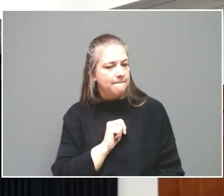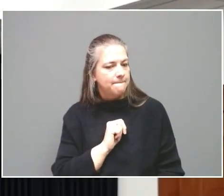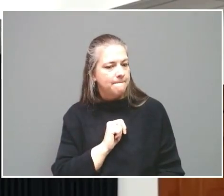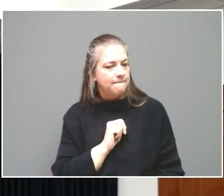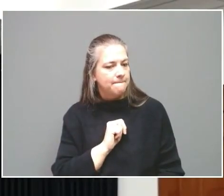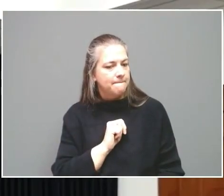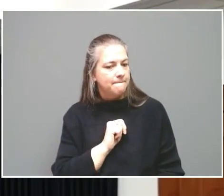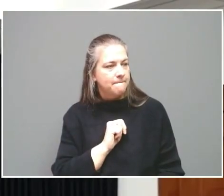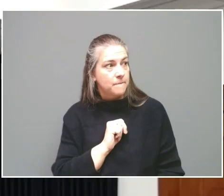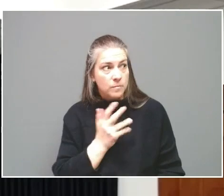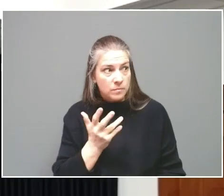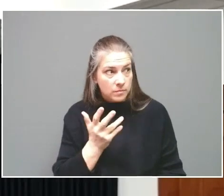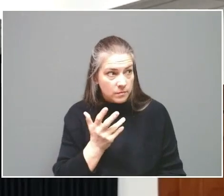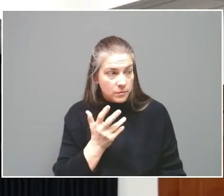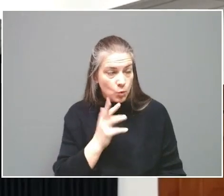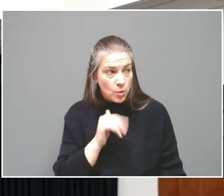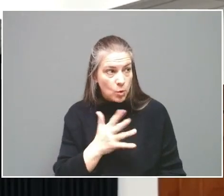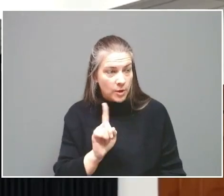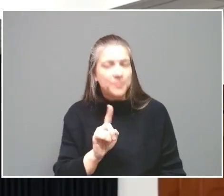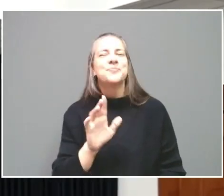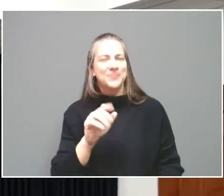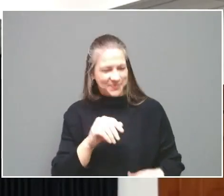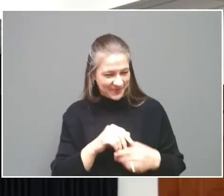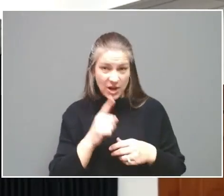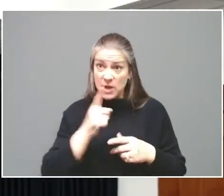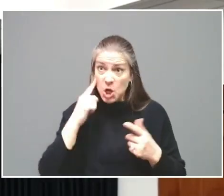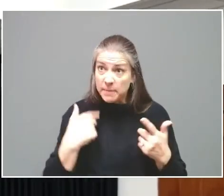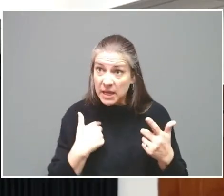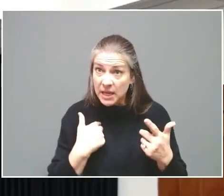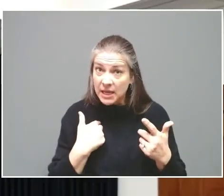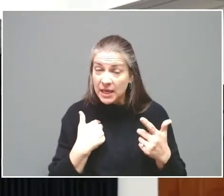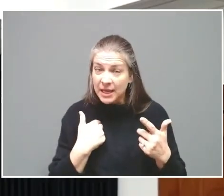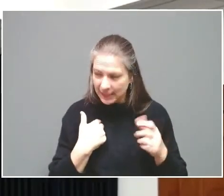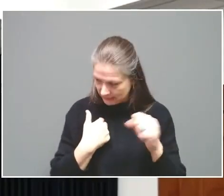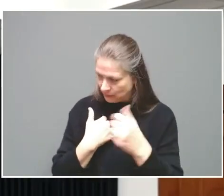Are you on, Gil? Okay. Can you hear me now? I can.